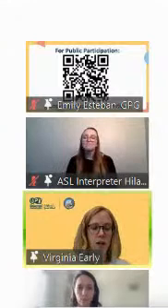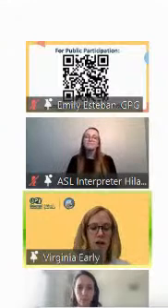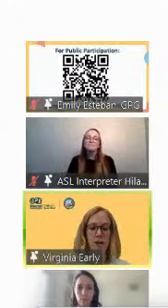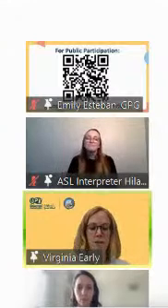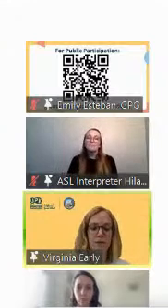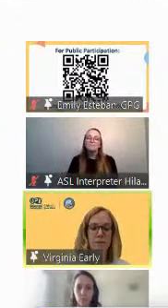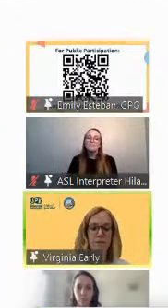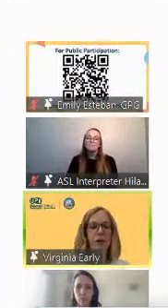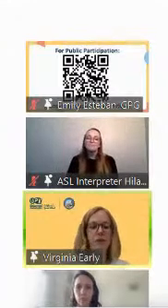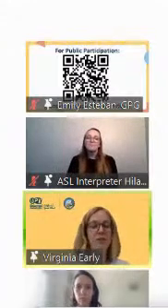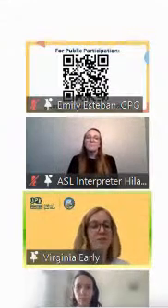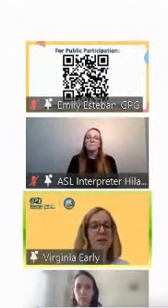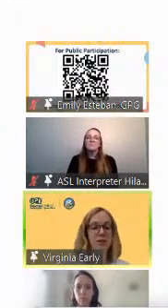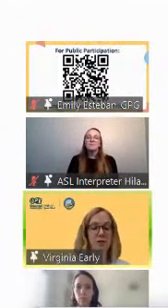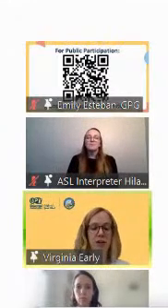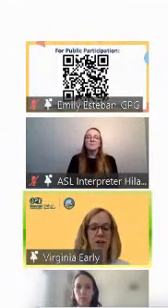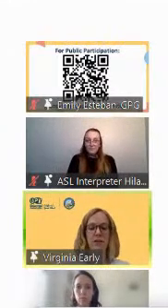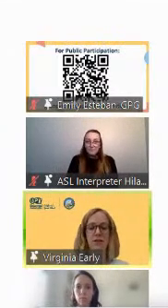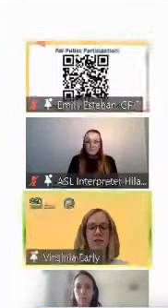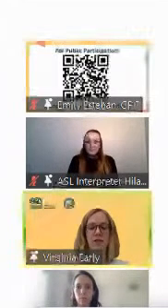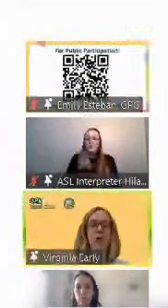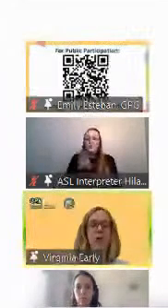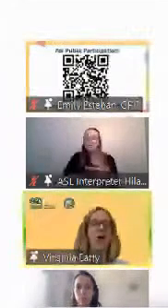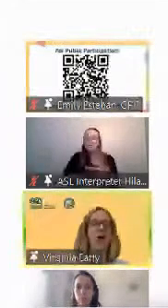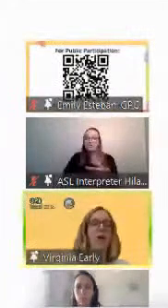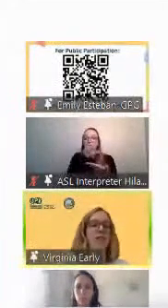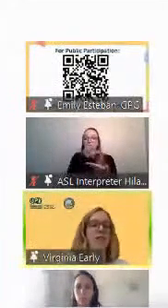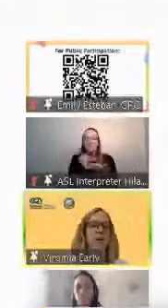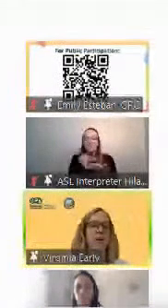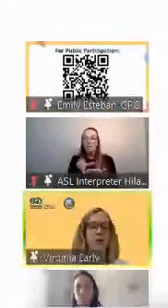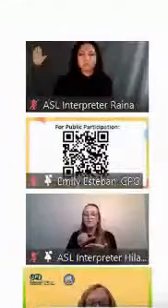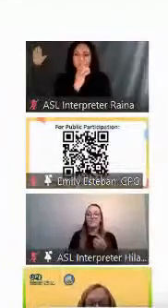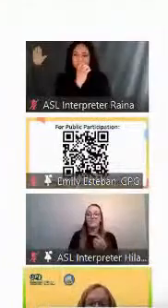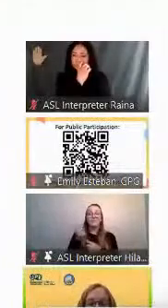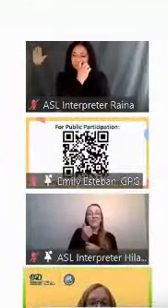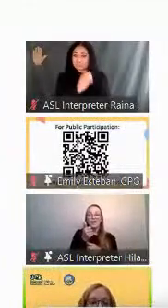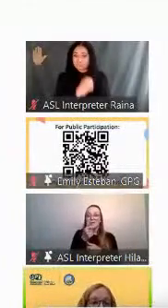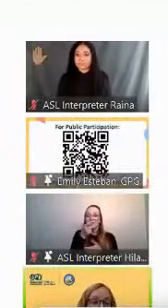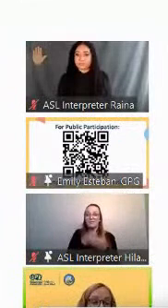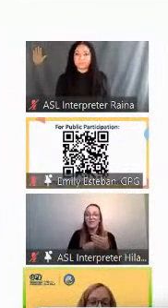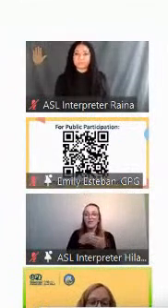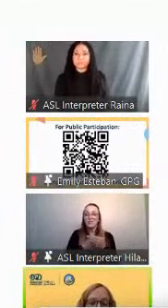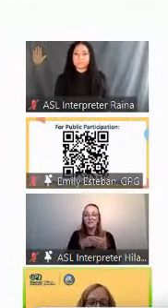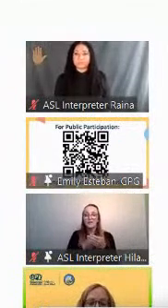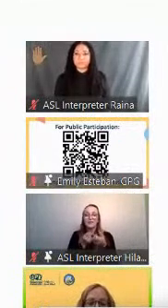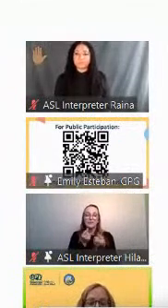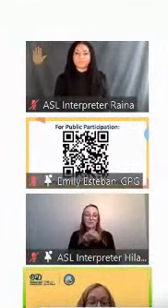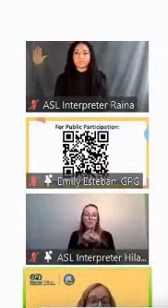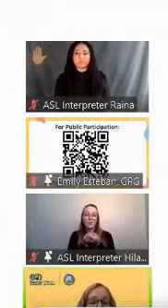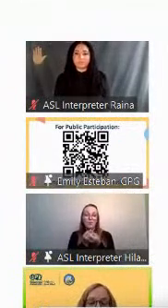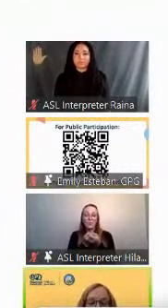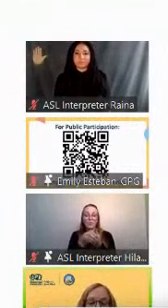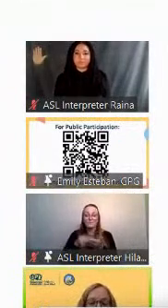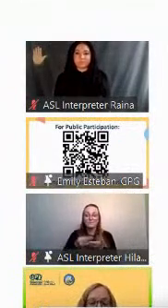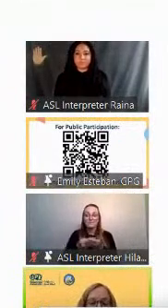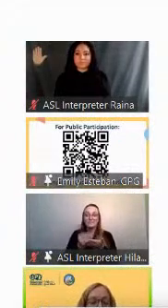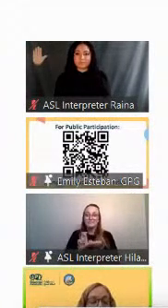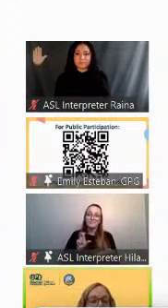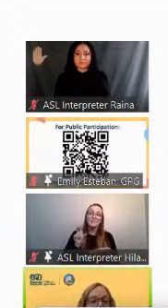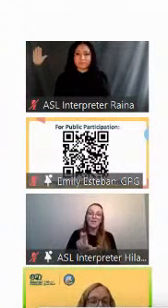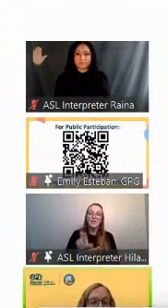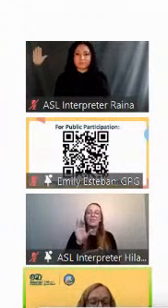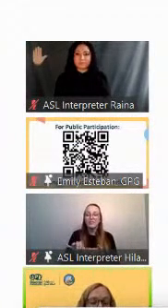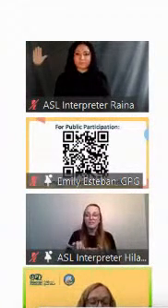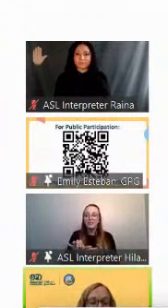So the amount of administrative and support costs that the contractor receives, it directly impacts the Fetchins' ability